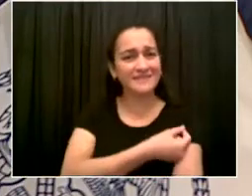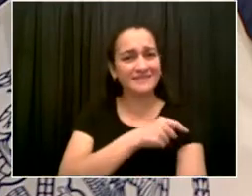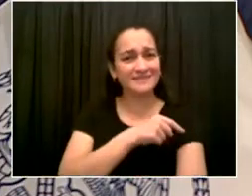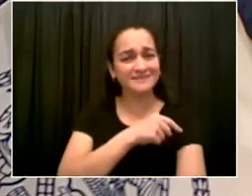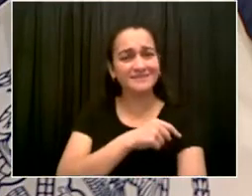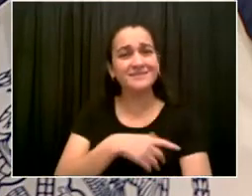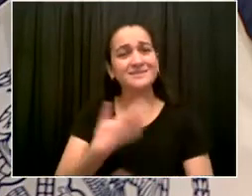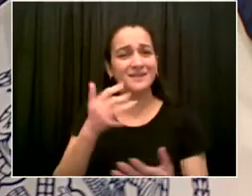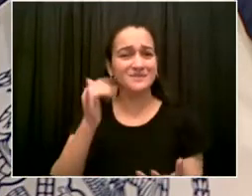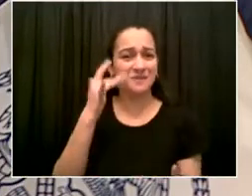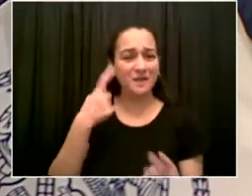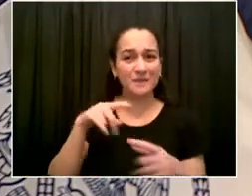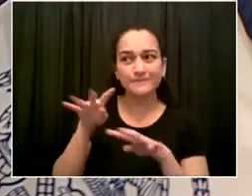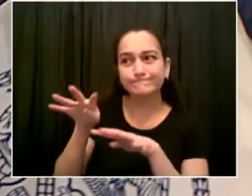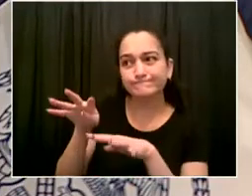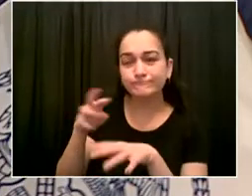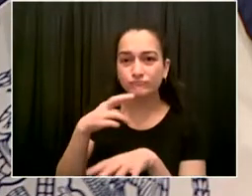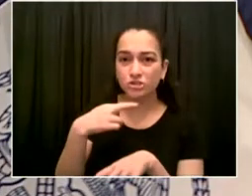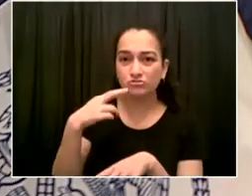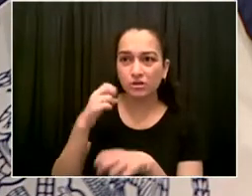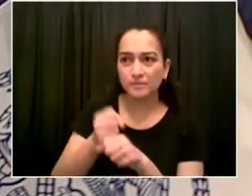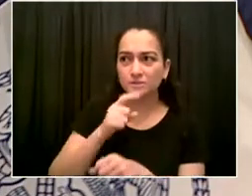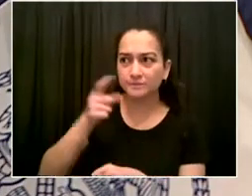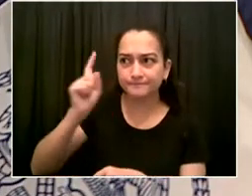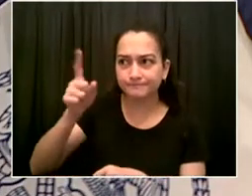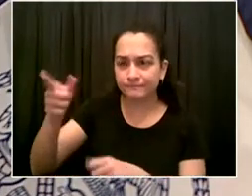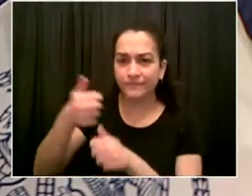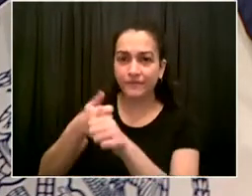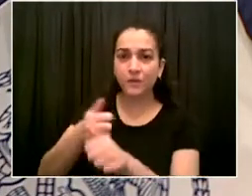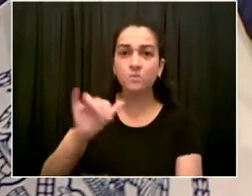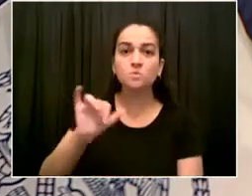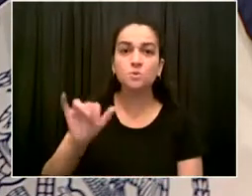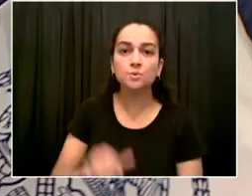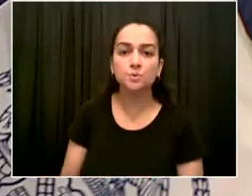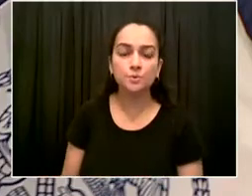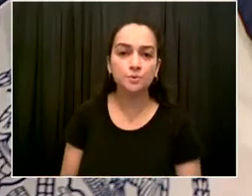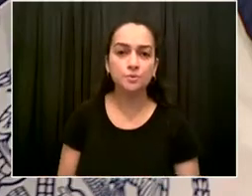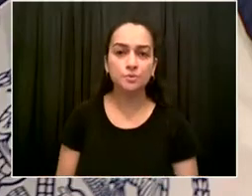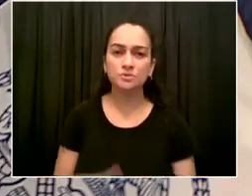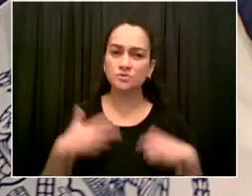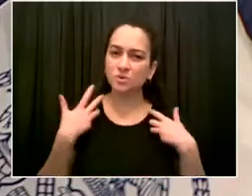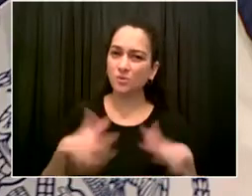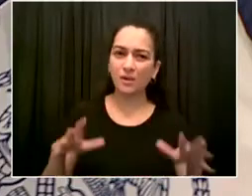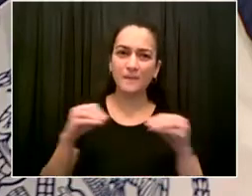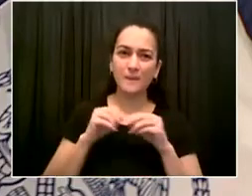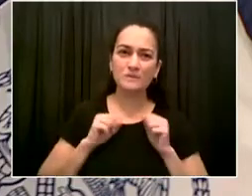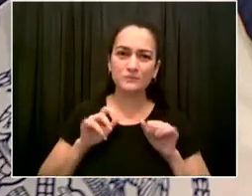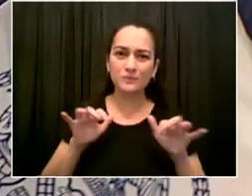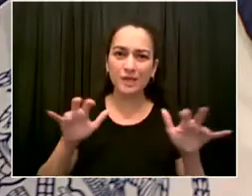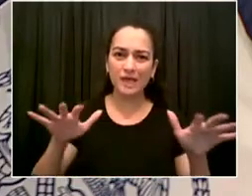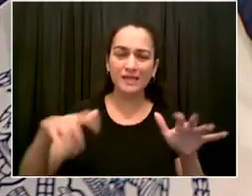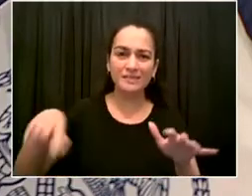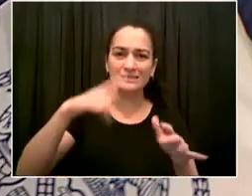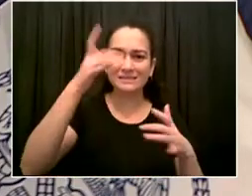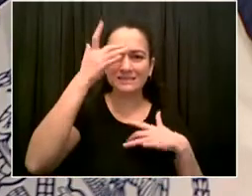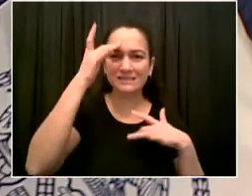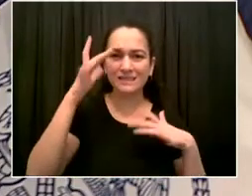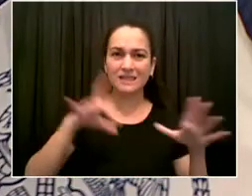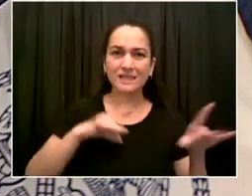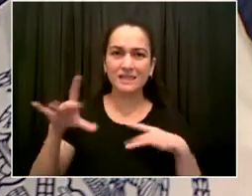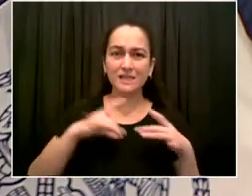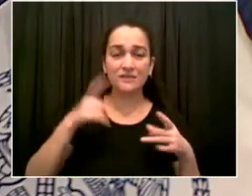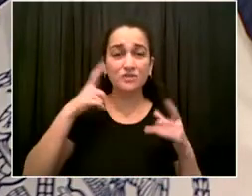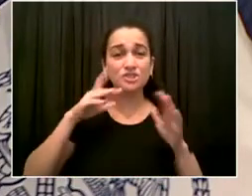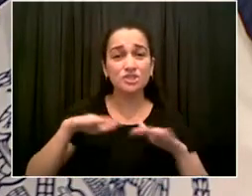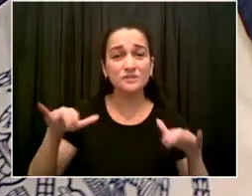particularly focusing on young people where there's been a real gap, so we can stop the spread of the Delta variant, is